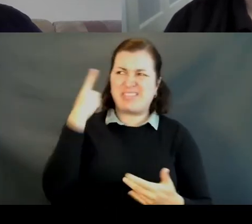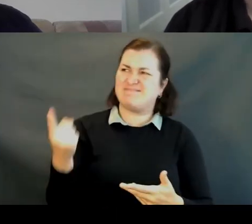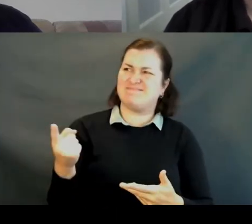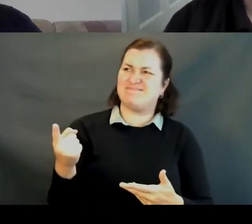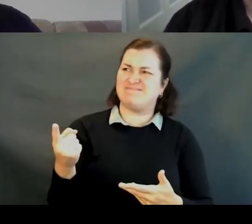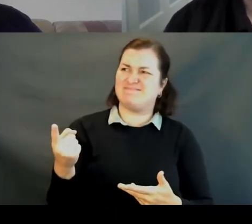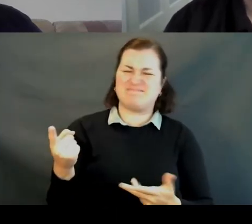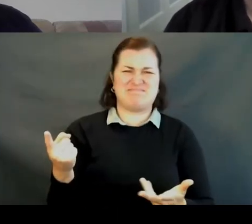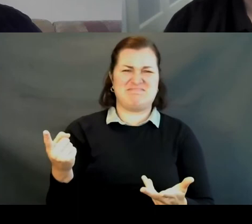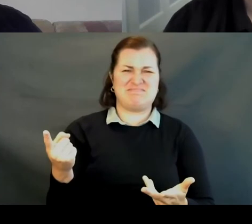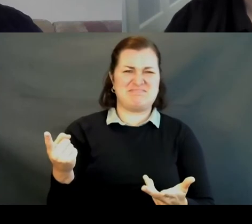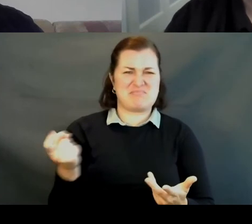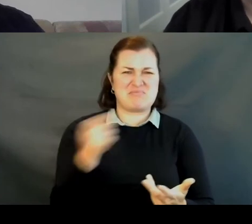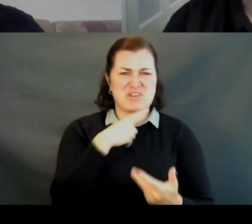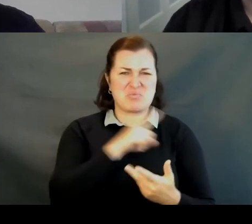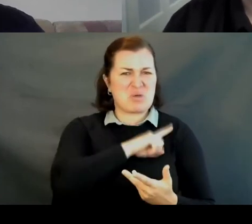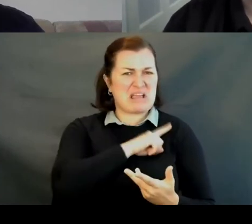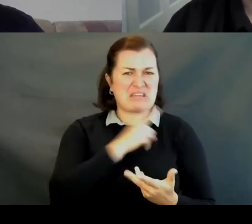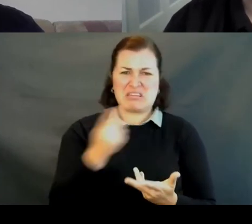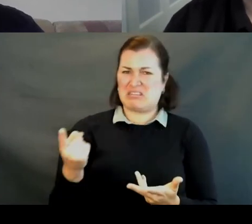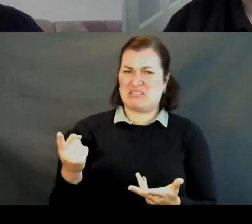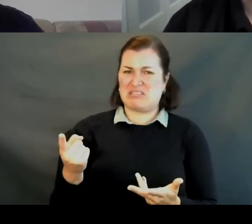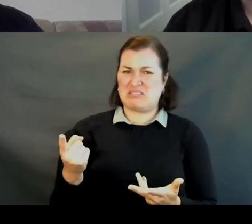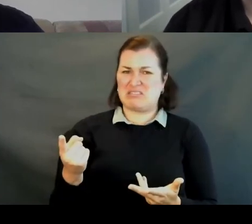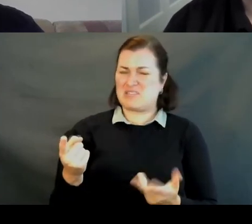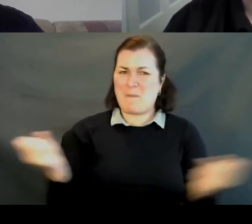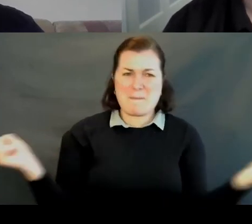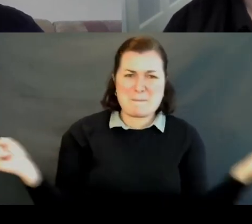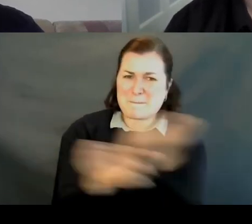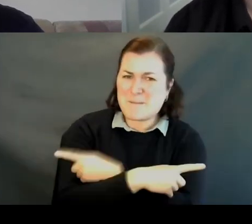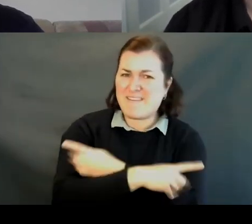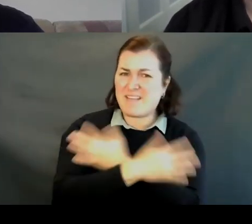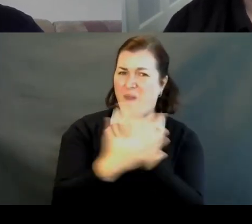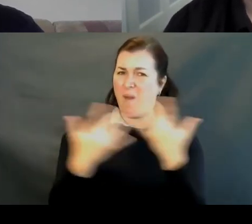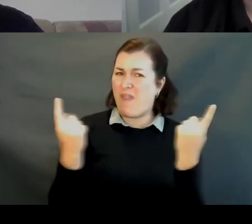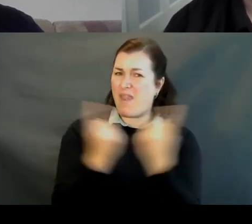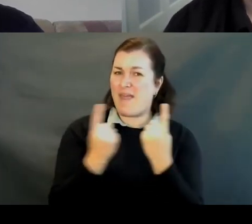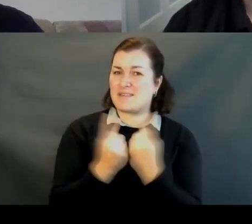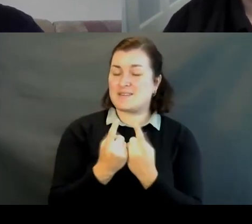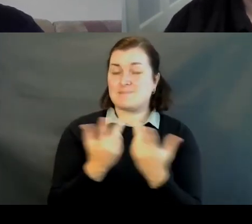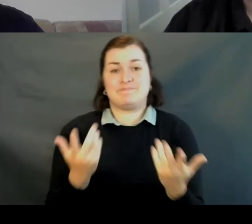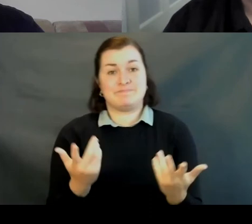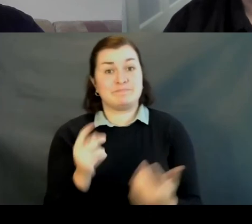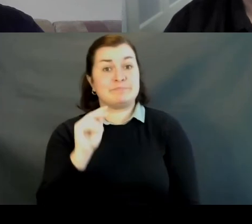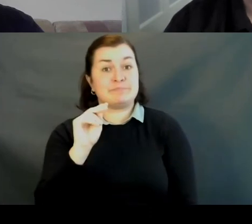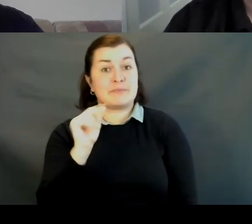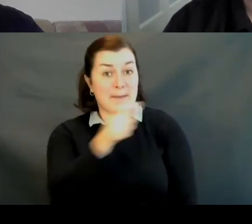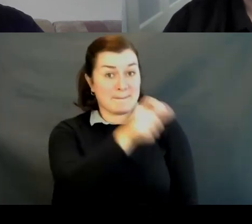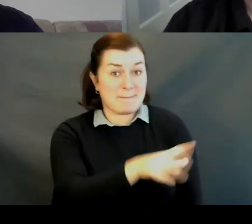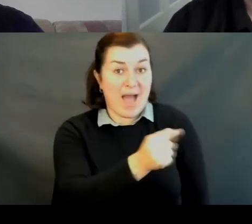And that sometimes I think that's almost baffles me because you think you must be missing so much. And then some people who have better sight than